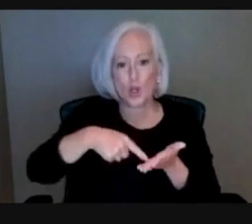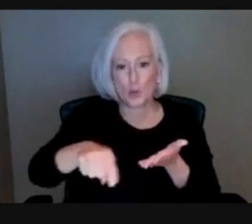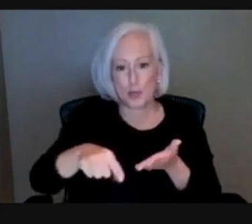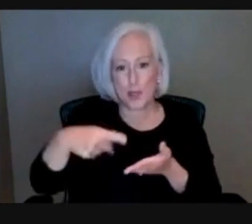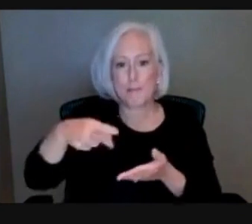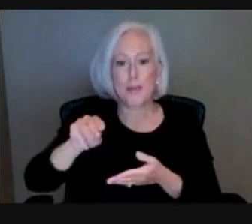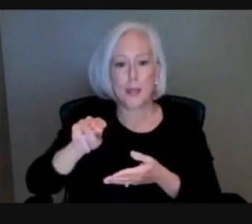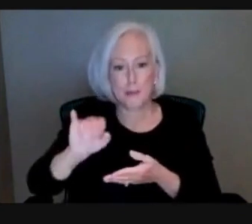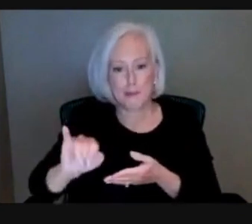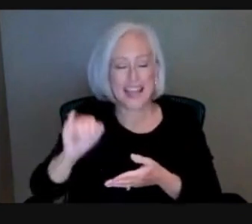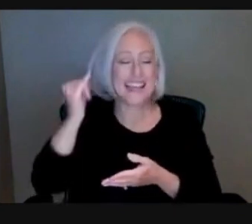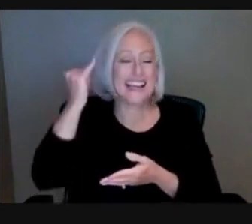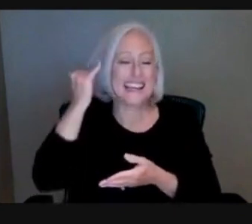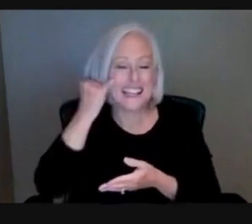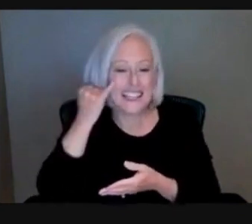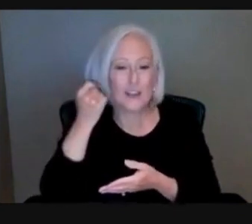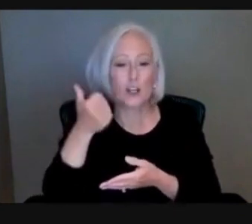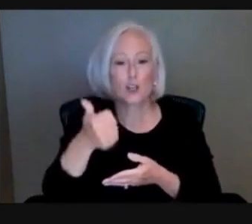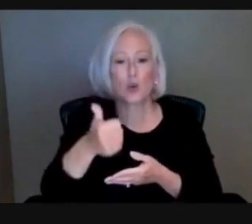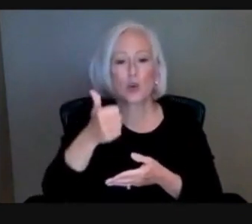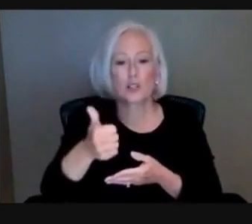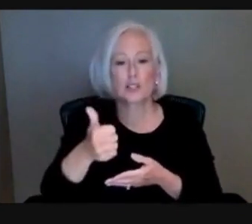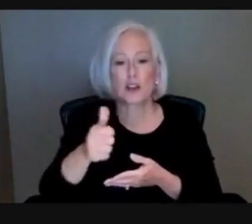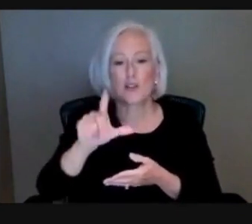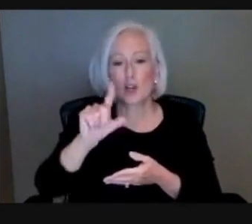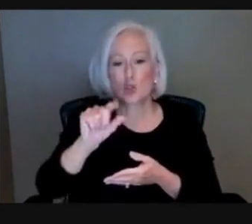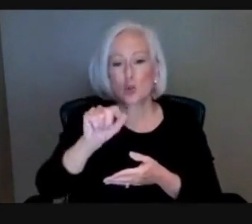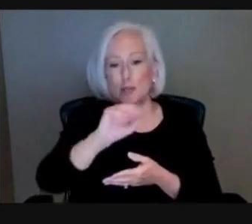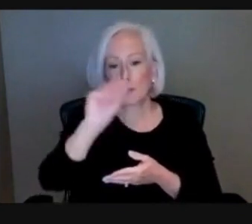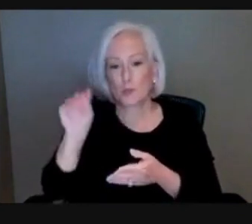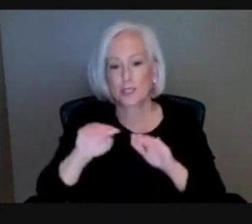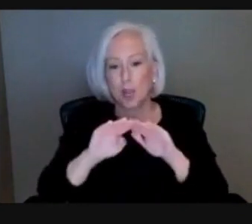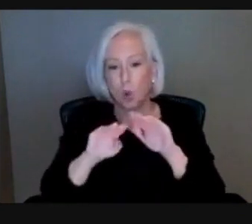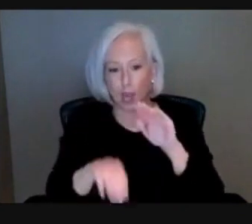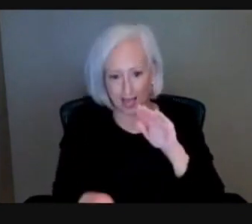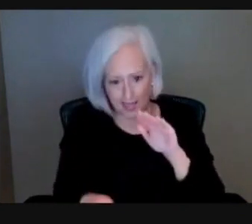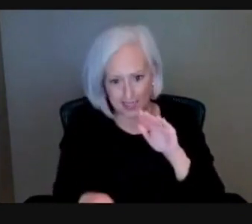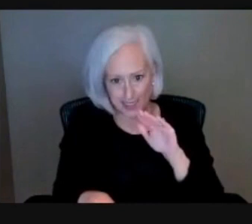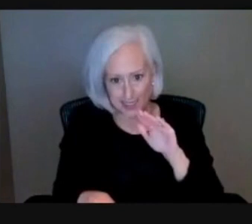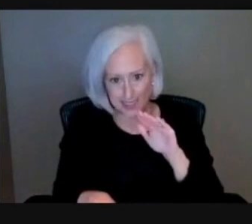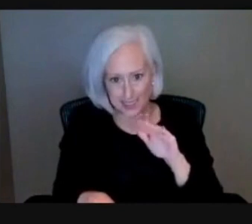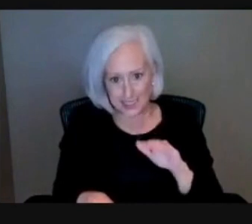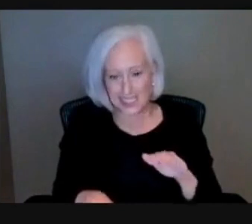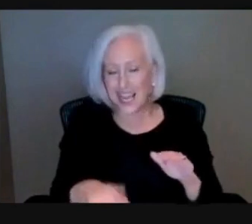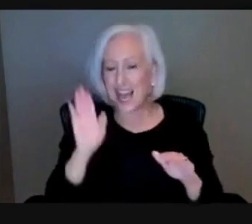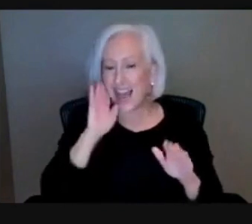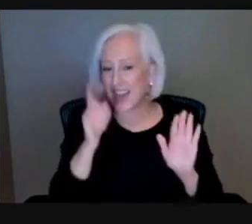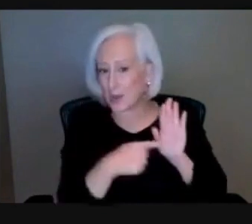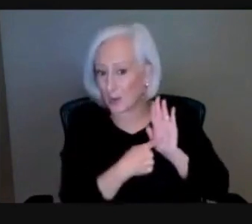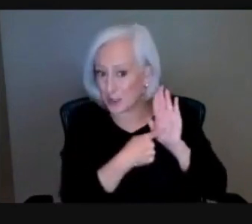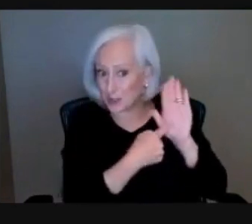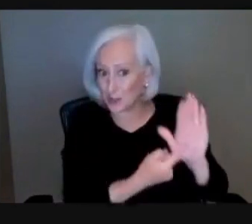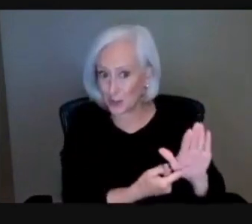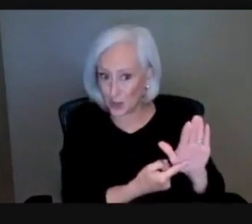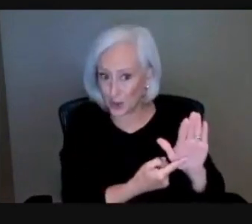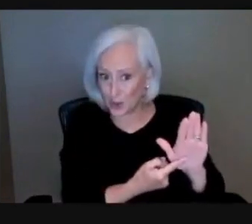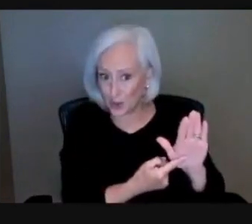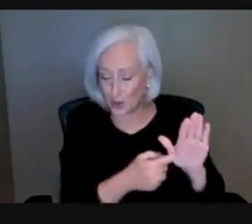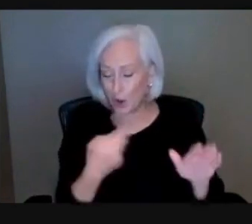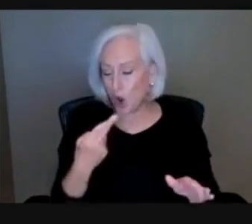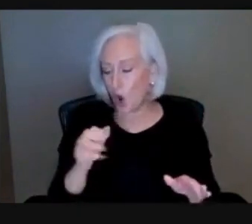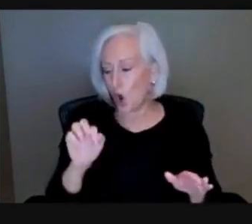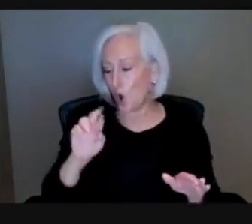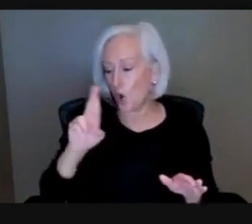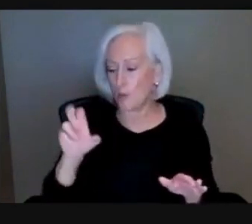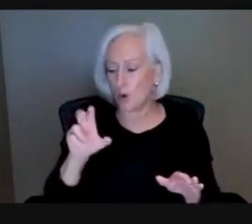insurance if you are putting 20% down or less. I will give you a sneak peek and tell you that our HomeRun product